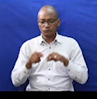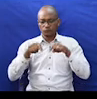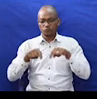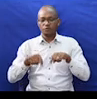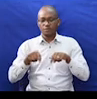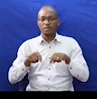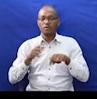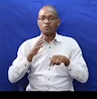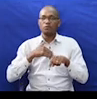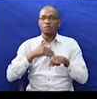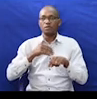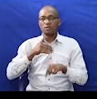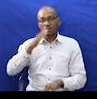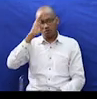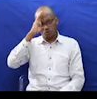ratio.